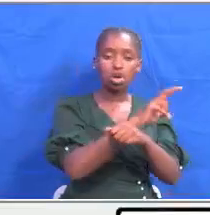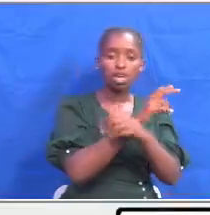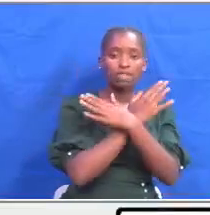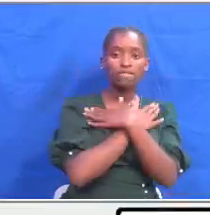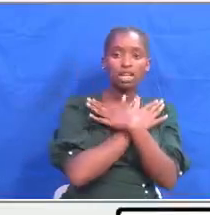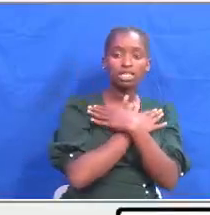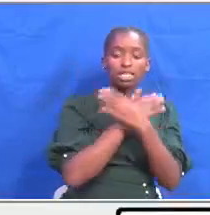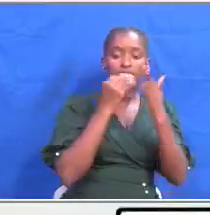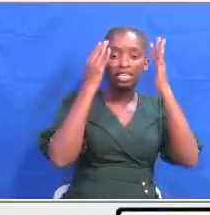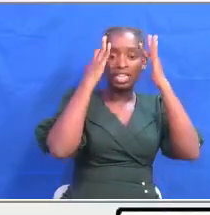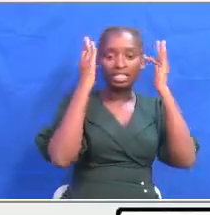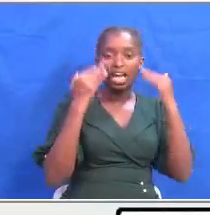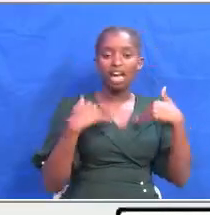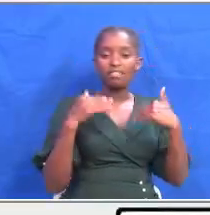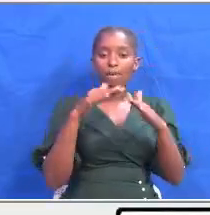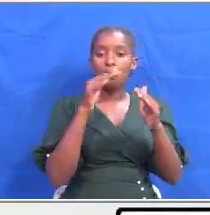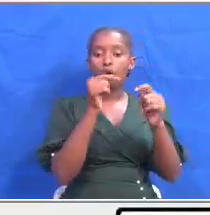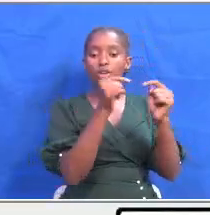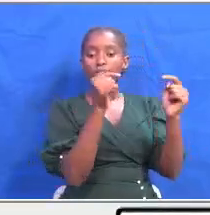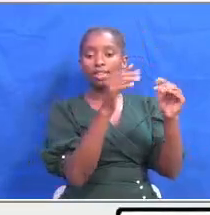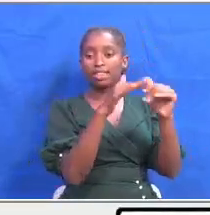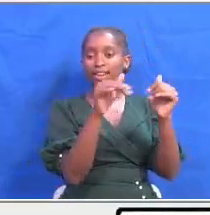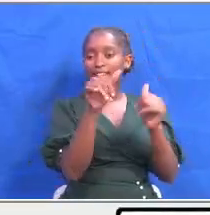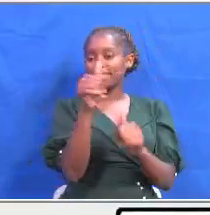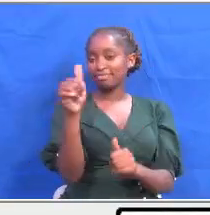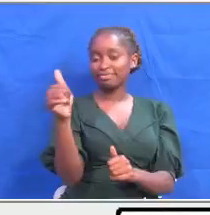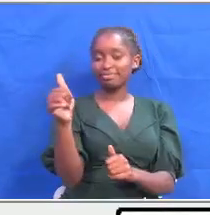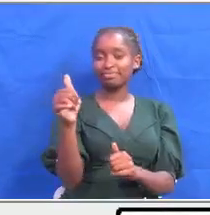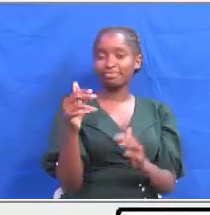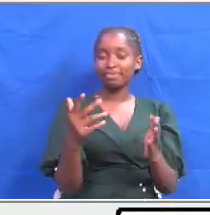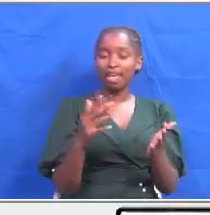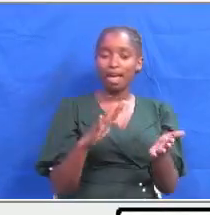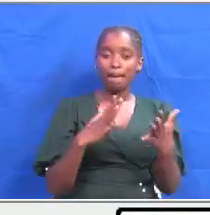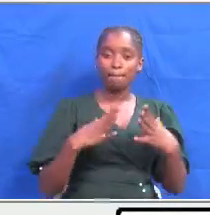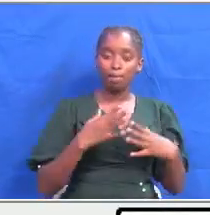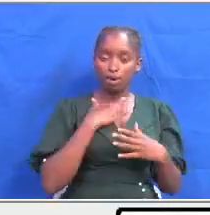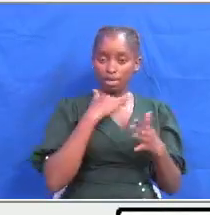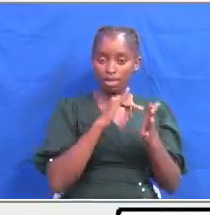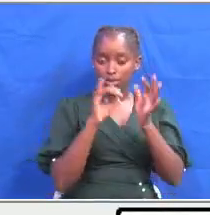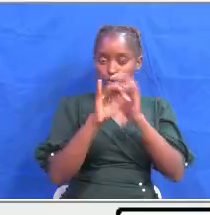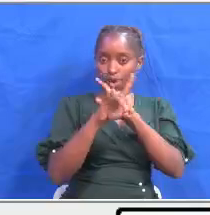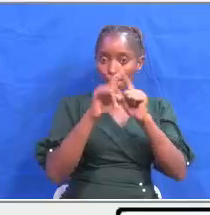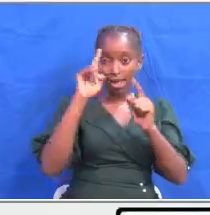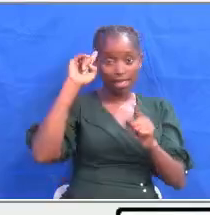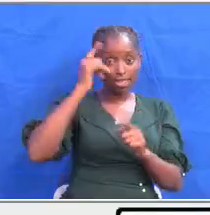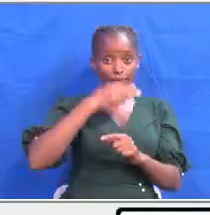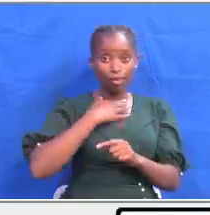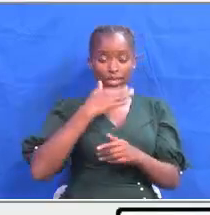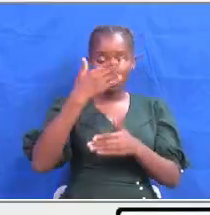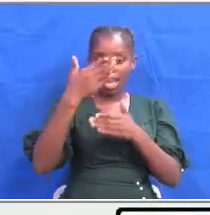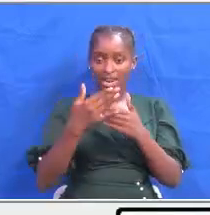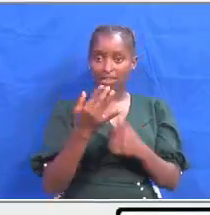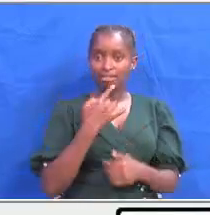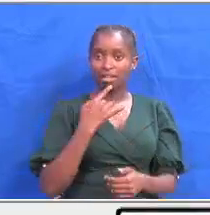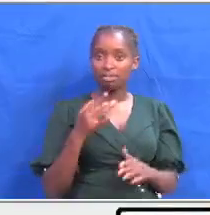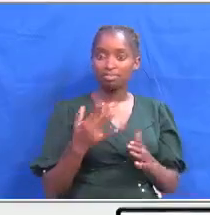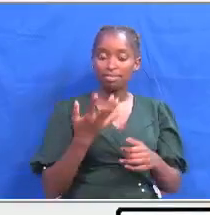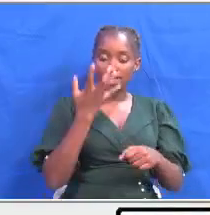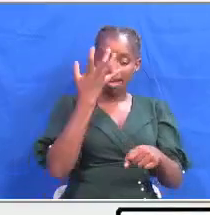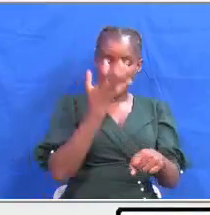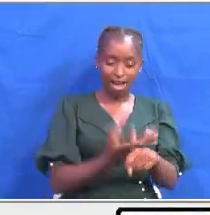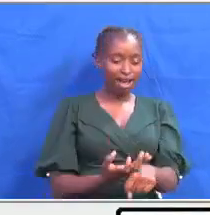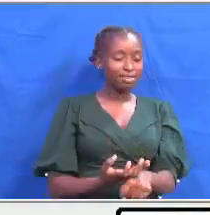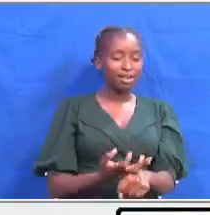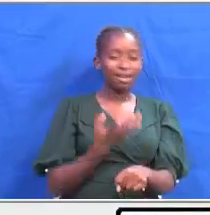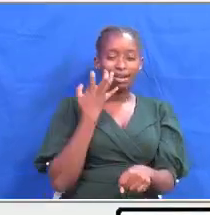to have more enemies than allies. People don't do that. Mm. But I think I want to finalize by saying this. Yes. It's a very difficult